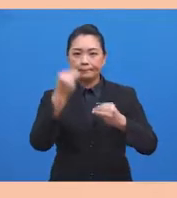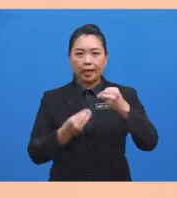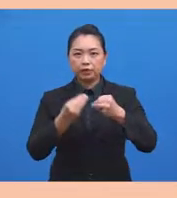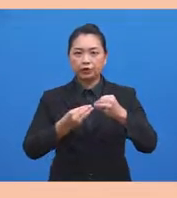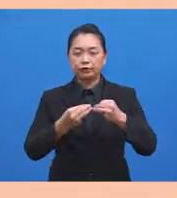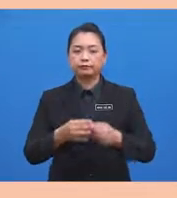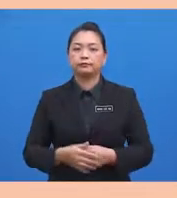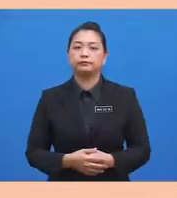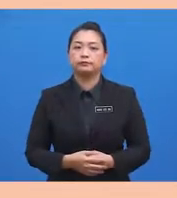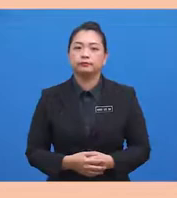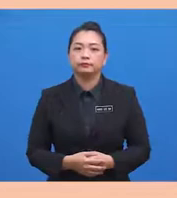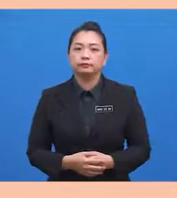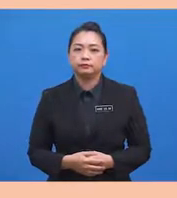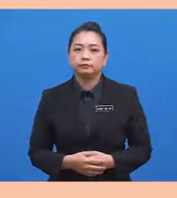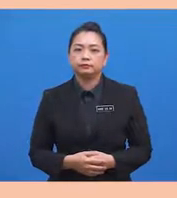of the 5 paragraphs.